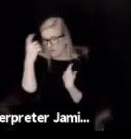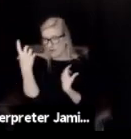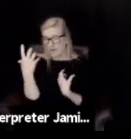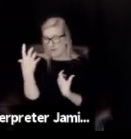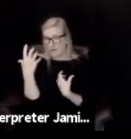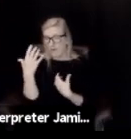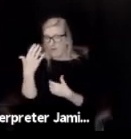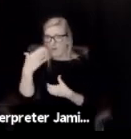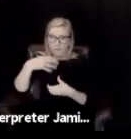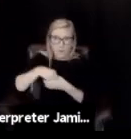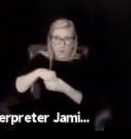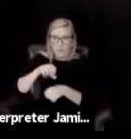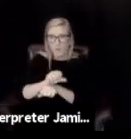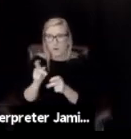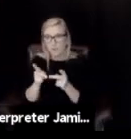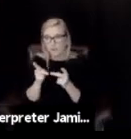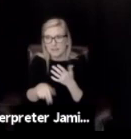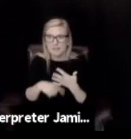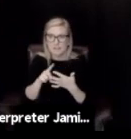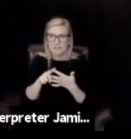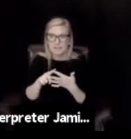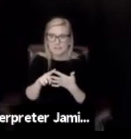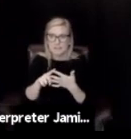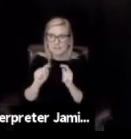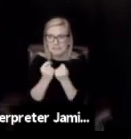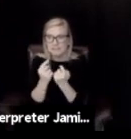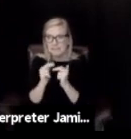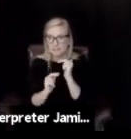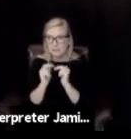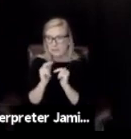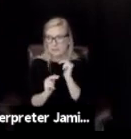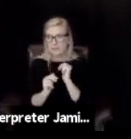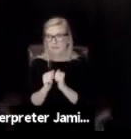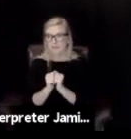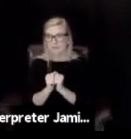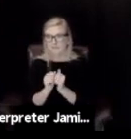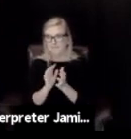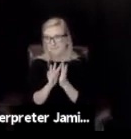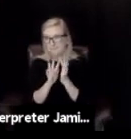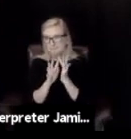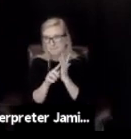assessments, employee health and wellness, team building and resilience activities.